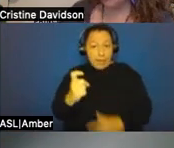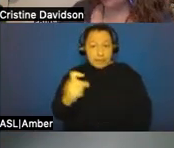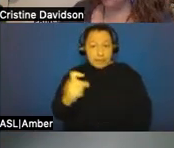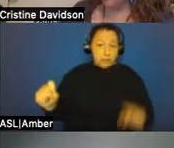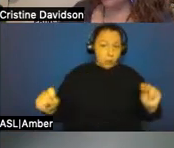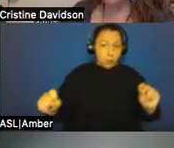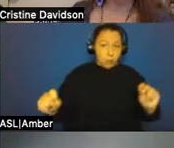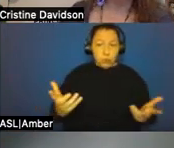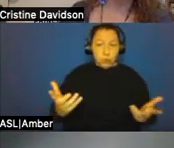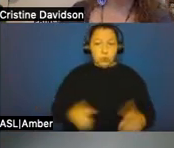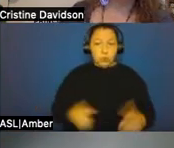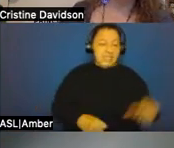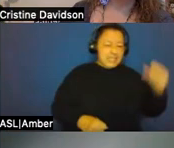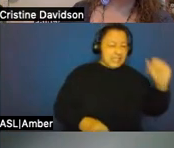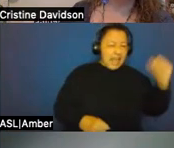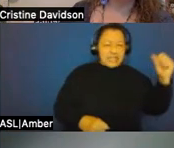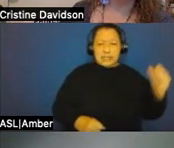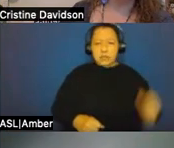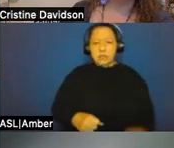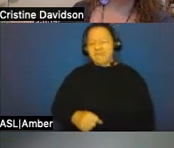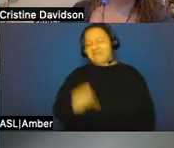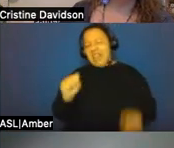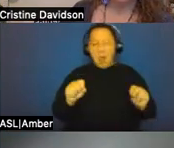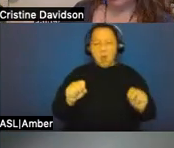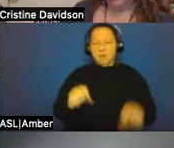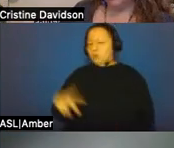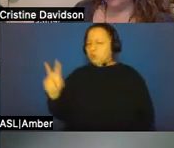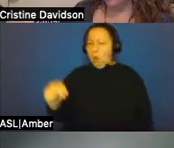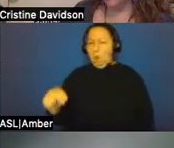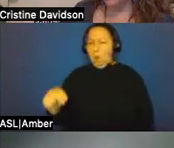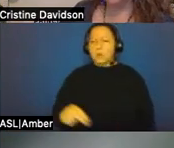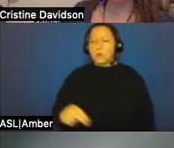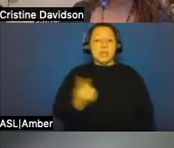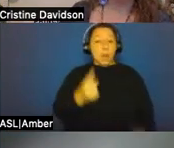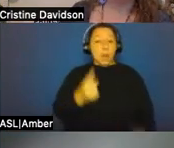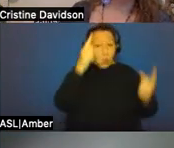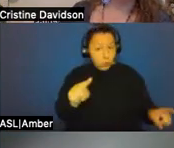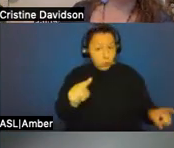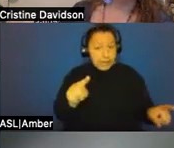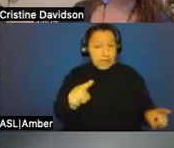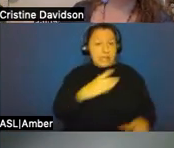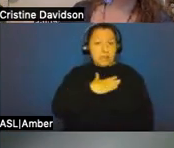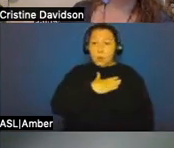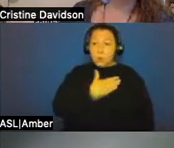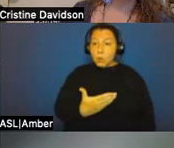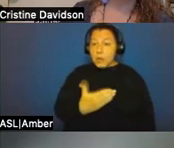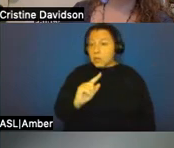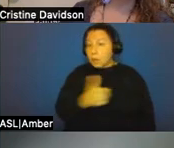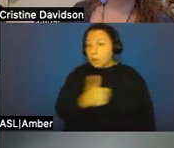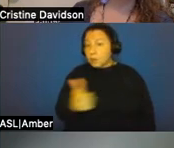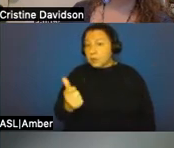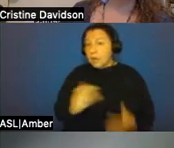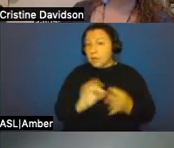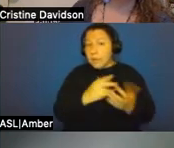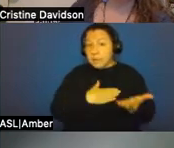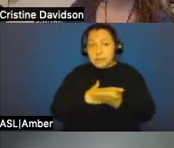Okay, somebody who agrees with that, would be willing to jump on the mic? It's a parent's responsibility to show kids about sex.